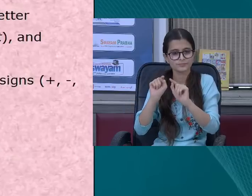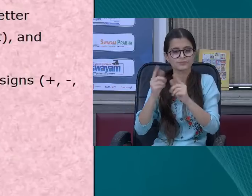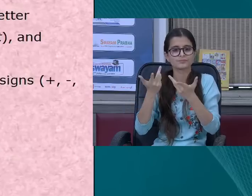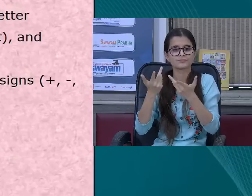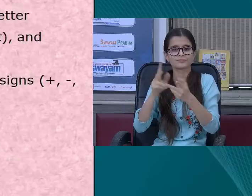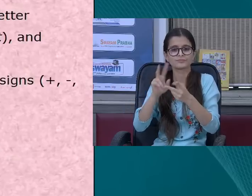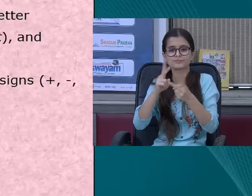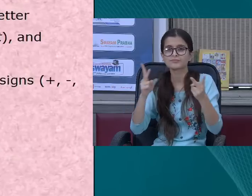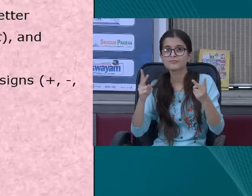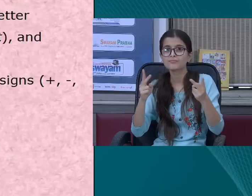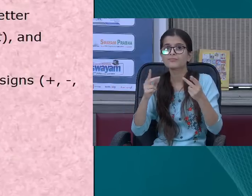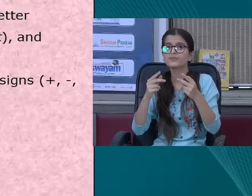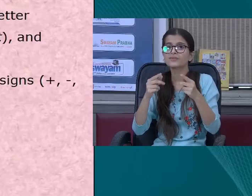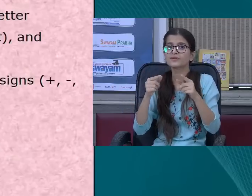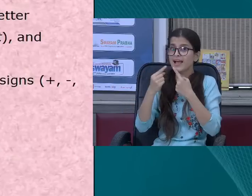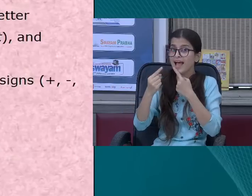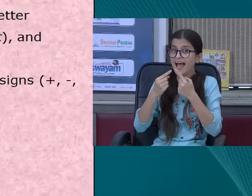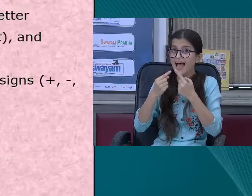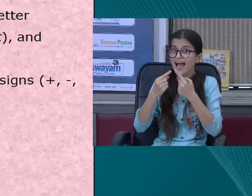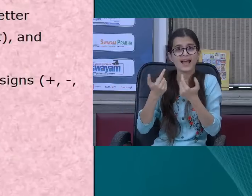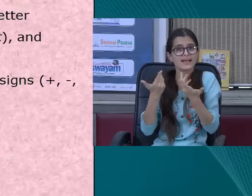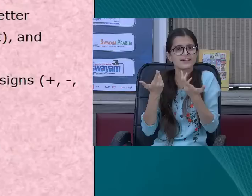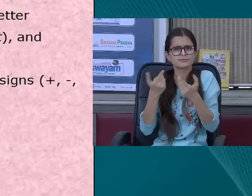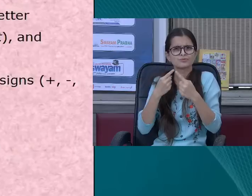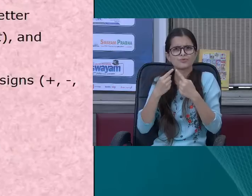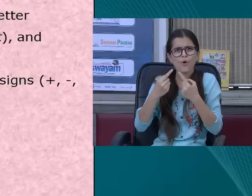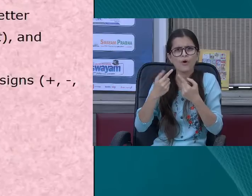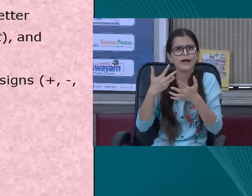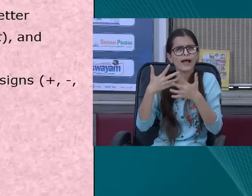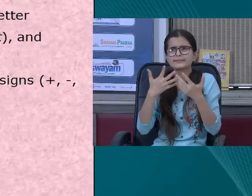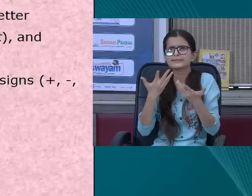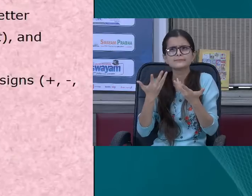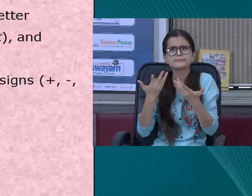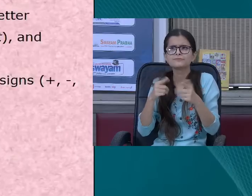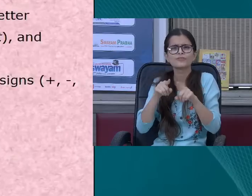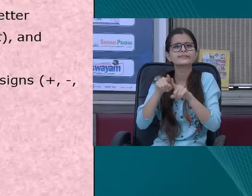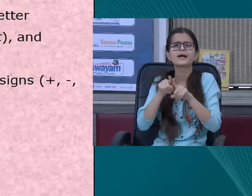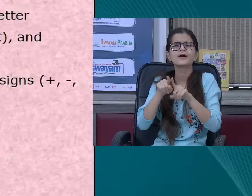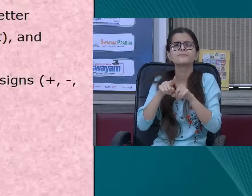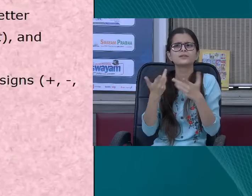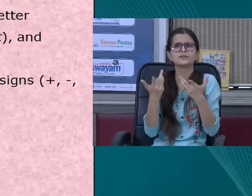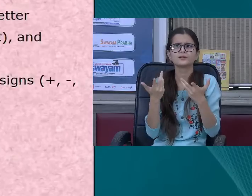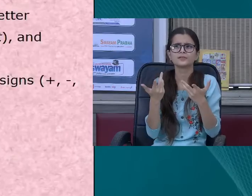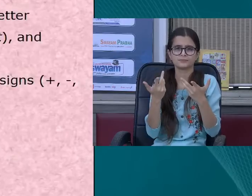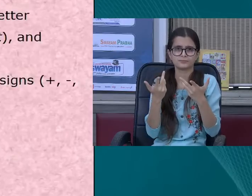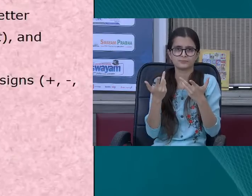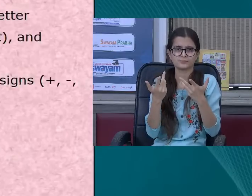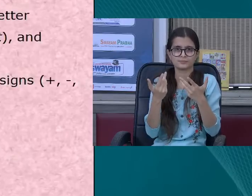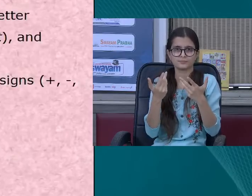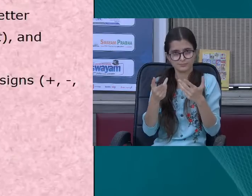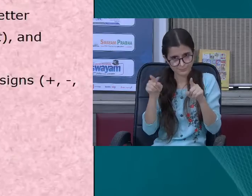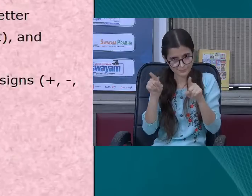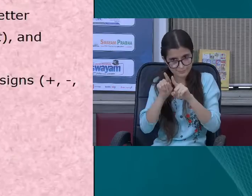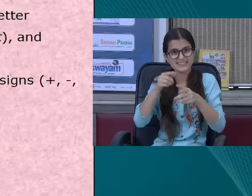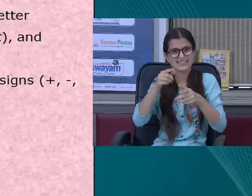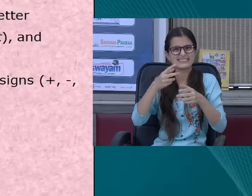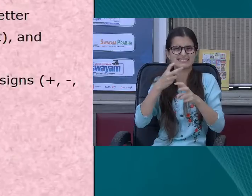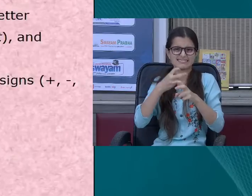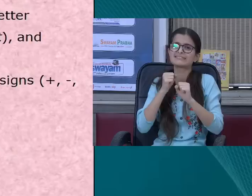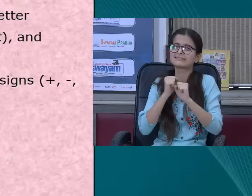this one also, when we expect them to learn certain academic that is skills, they have difficulty